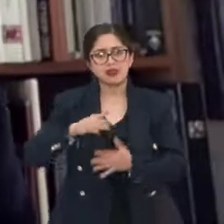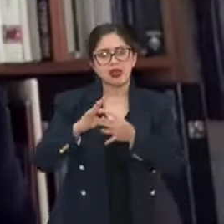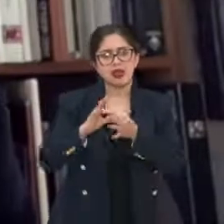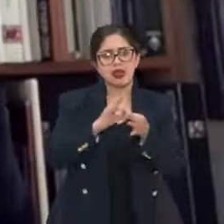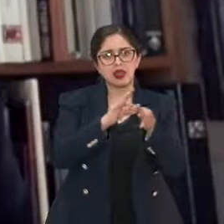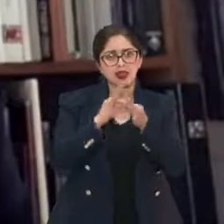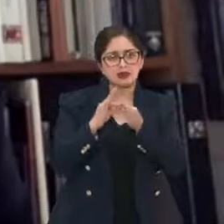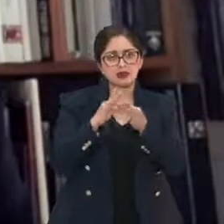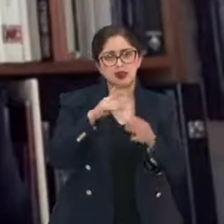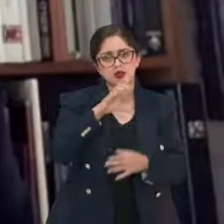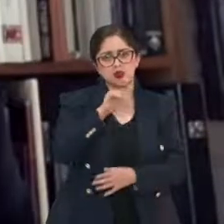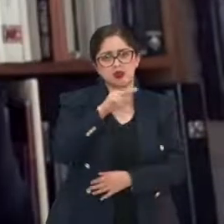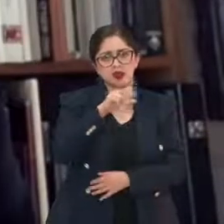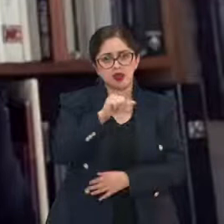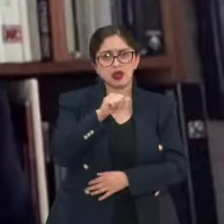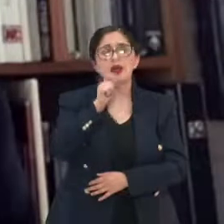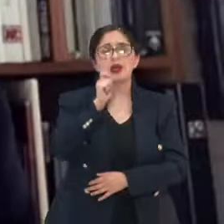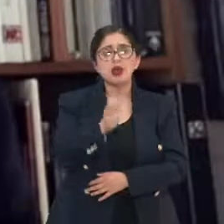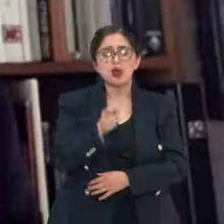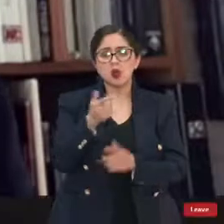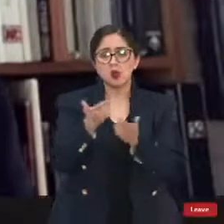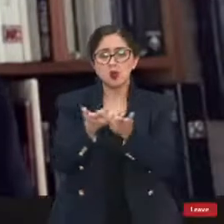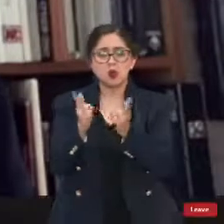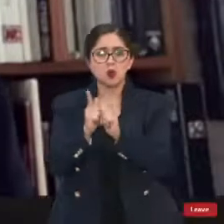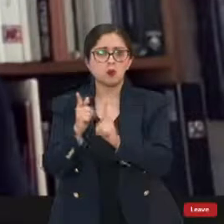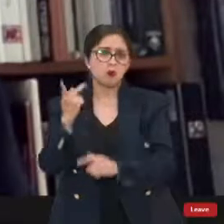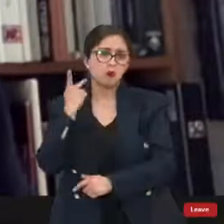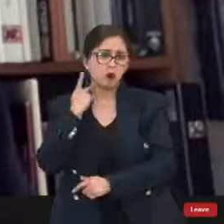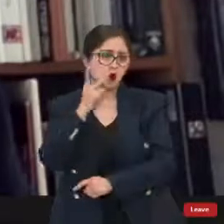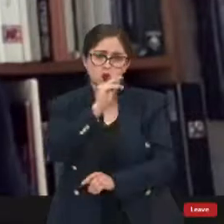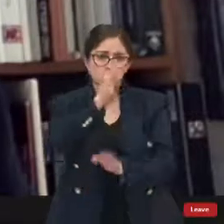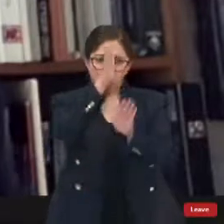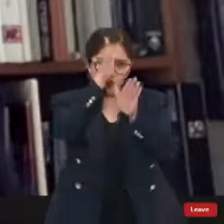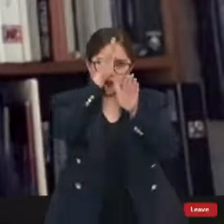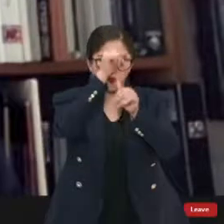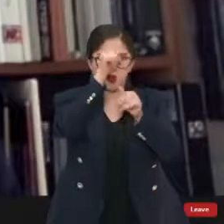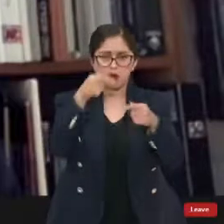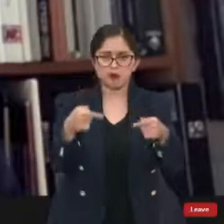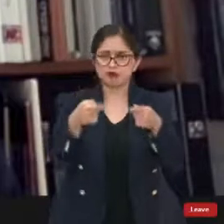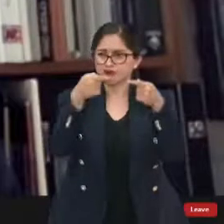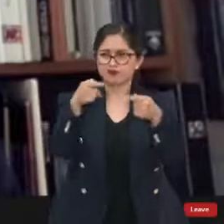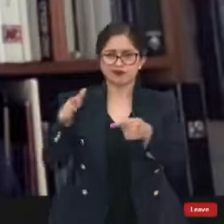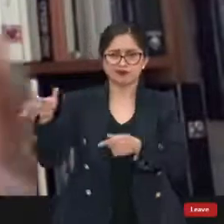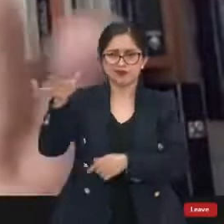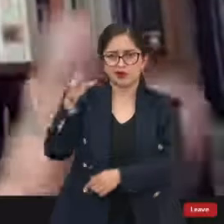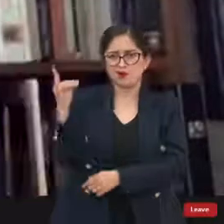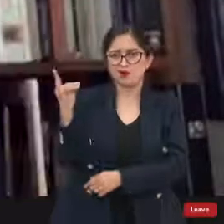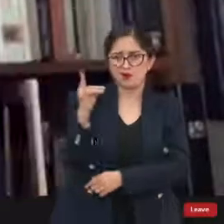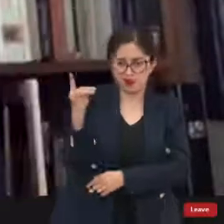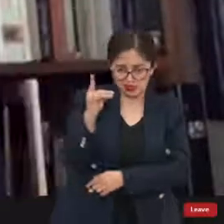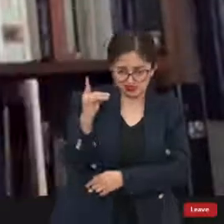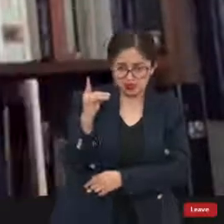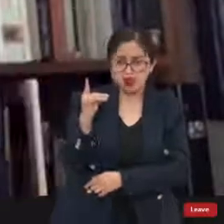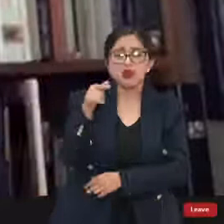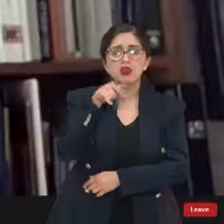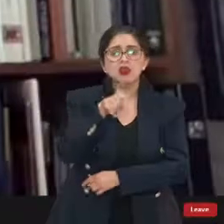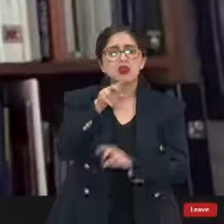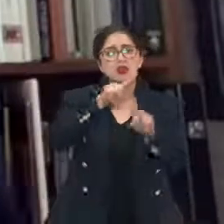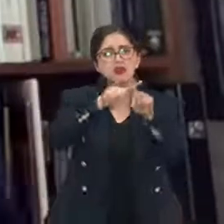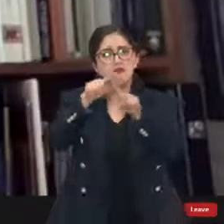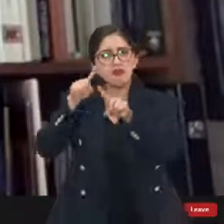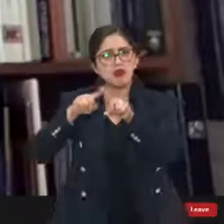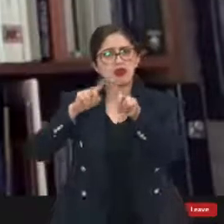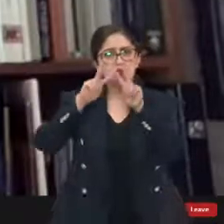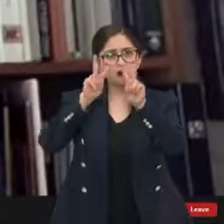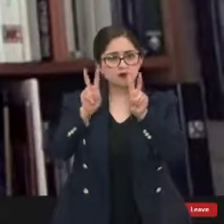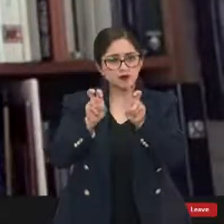avoid saying you that I am also talking to you as of the representative of the first force, which is the representation of the